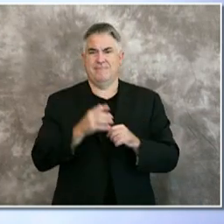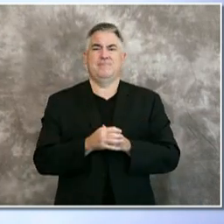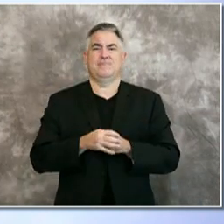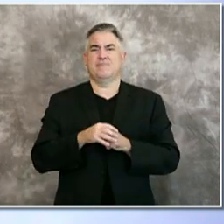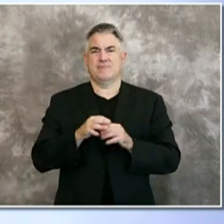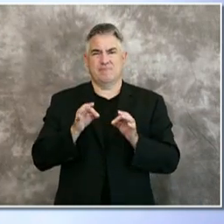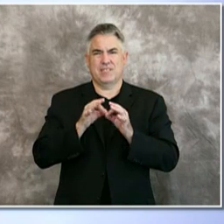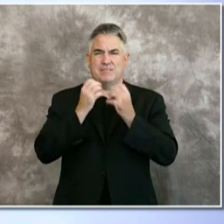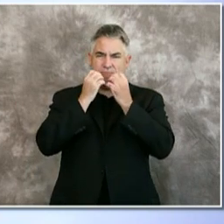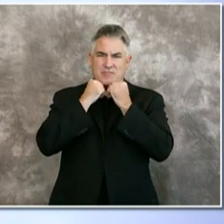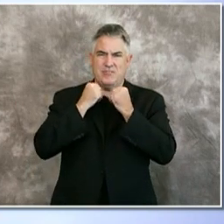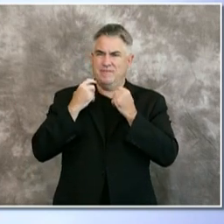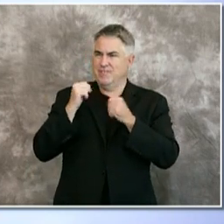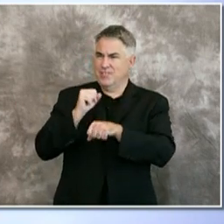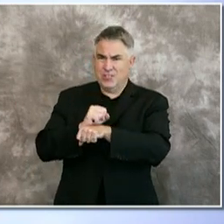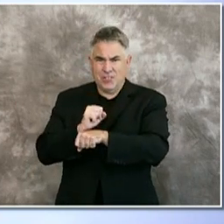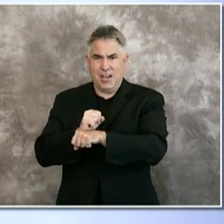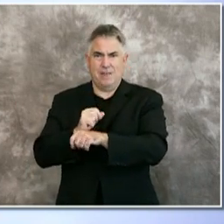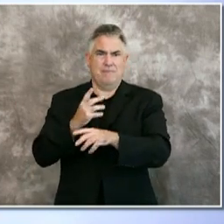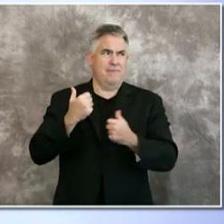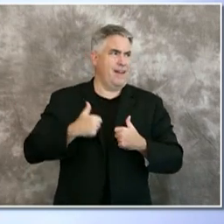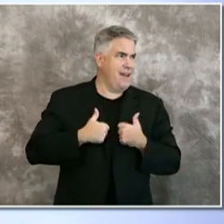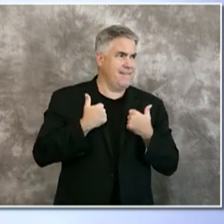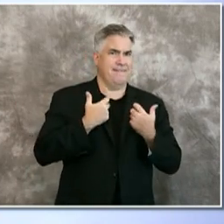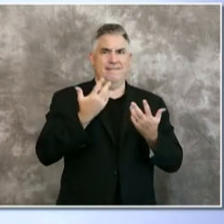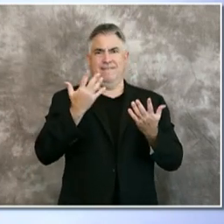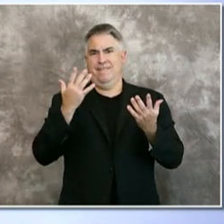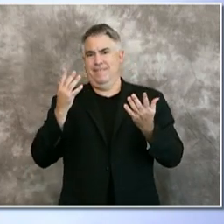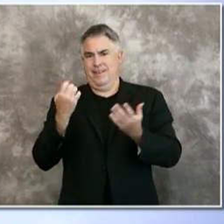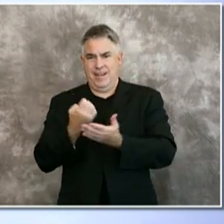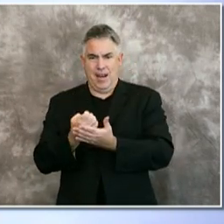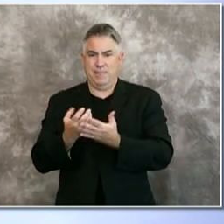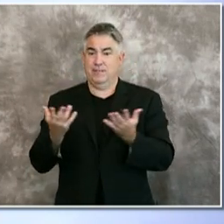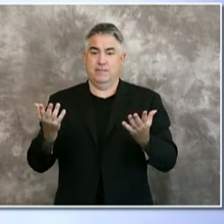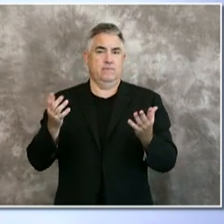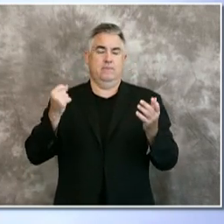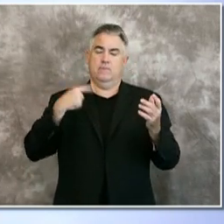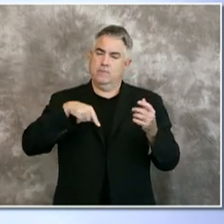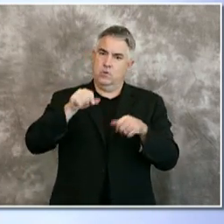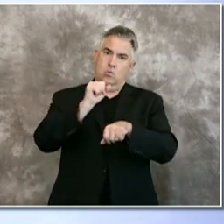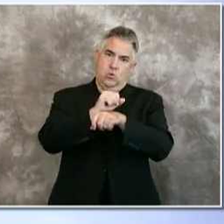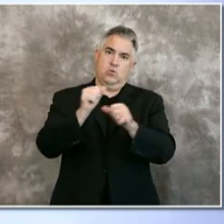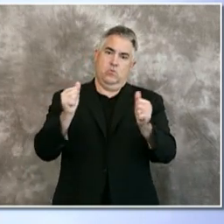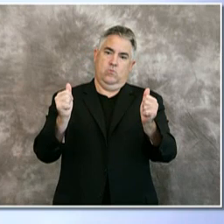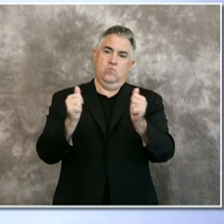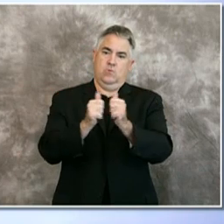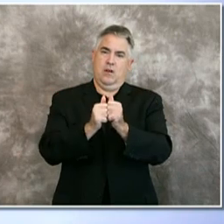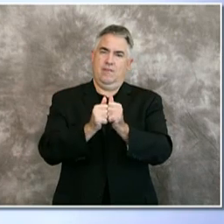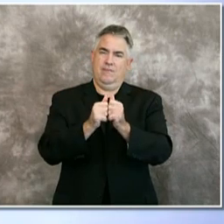two are not mutually exclusive. We must slow the spread of coronavirus in